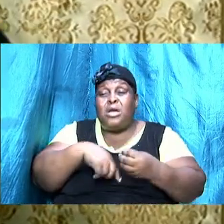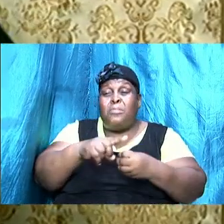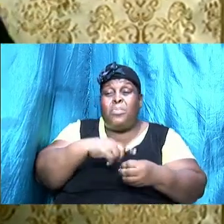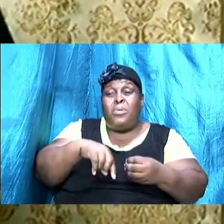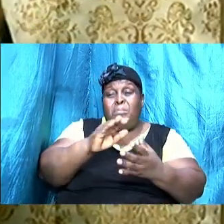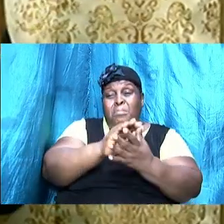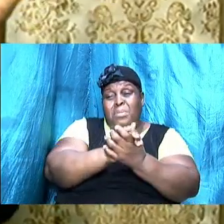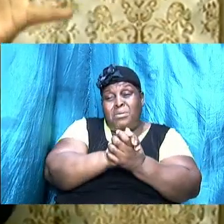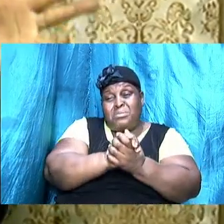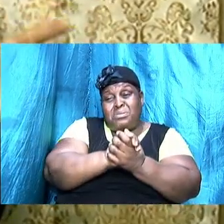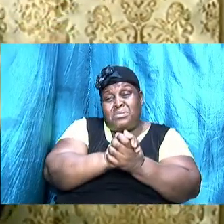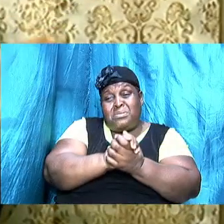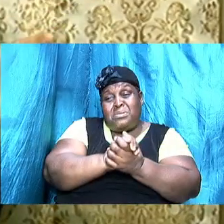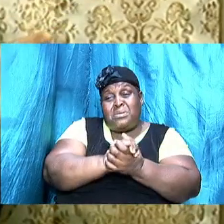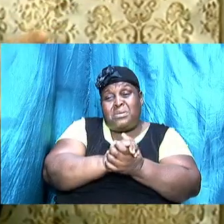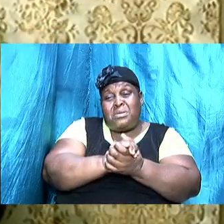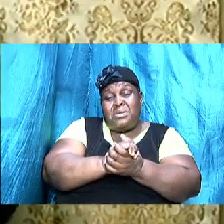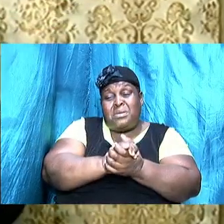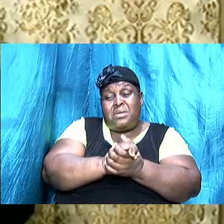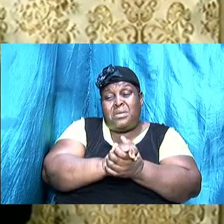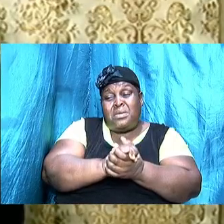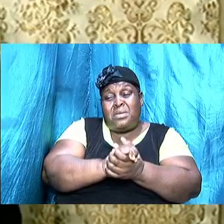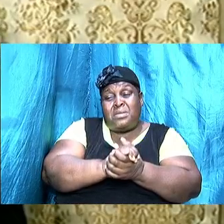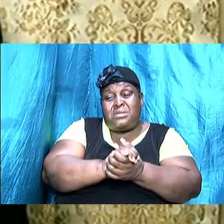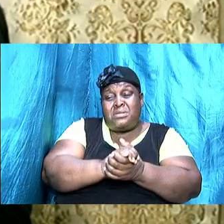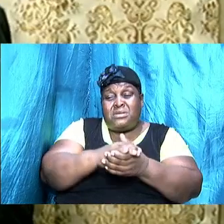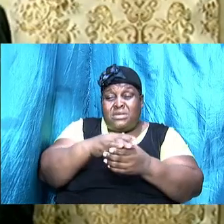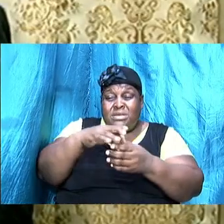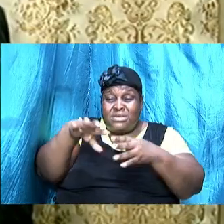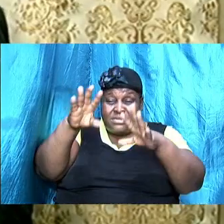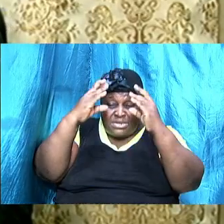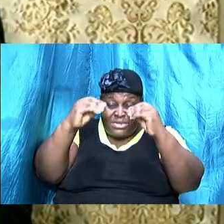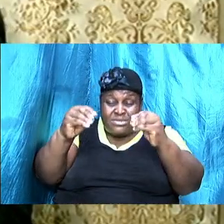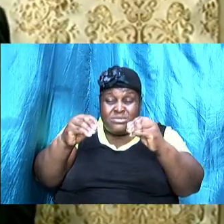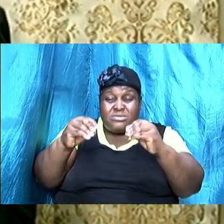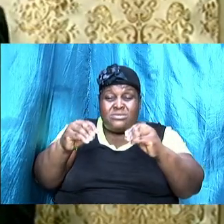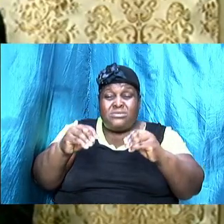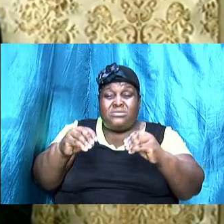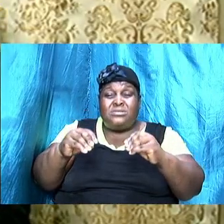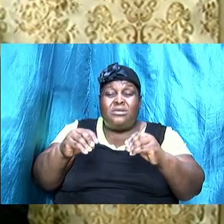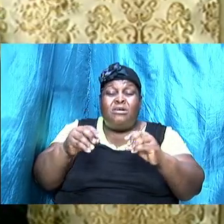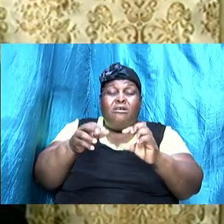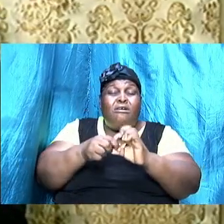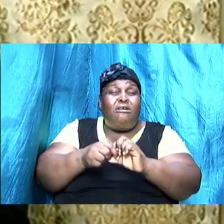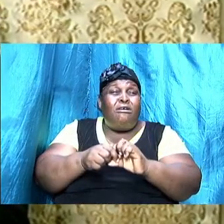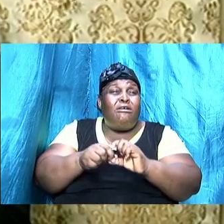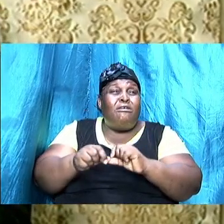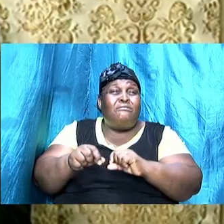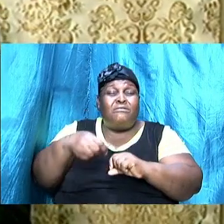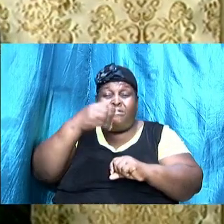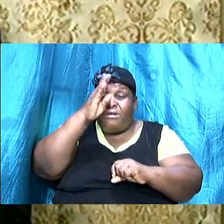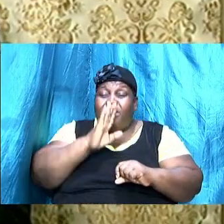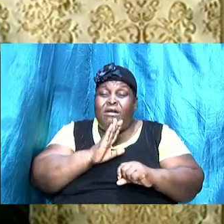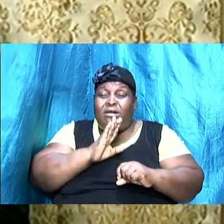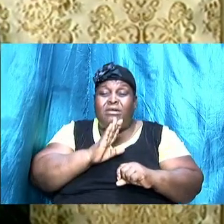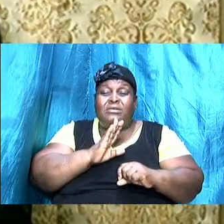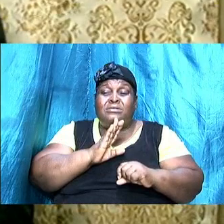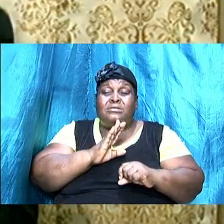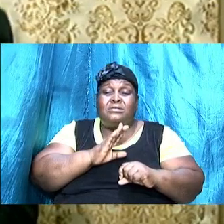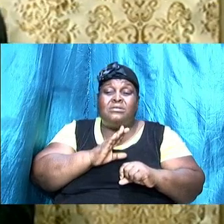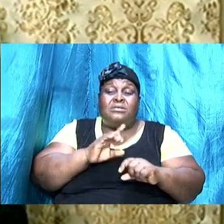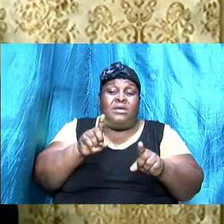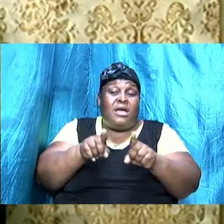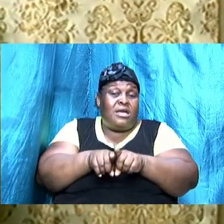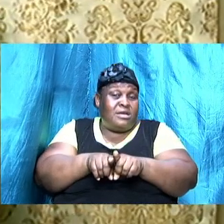giving an overview of what the intent of Almighty God was as